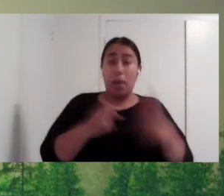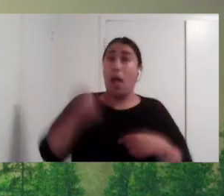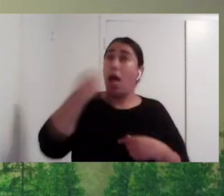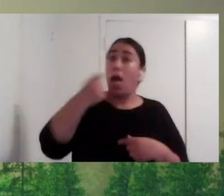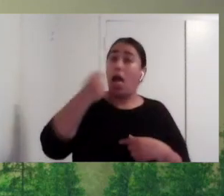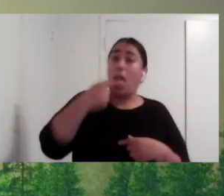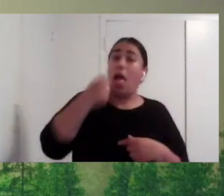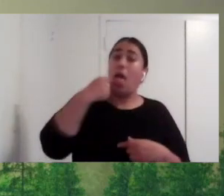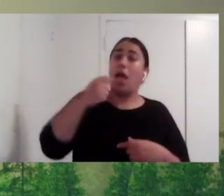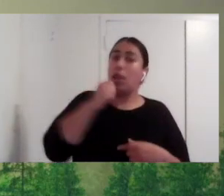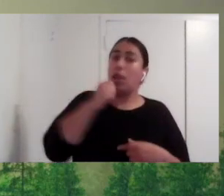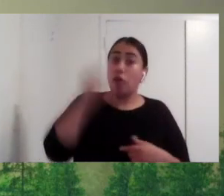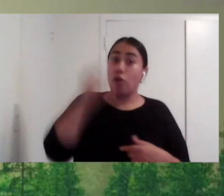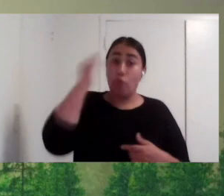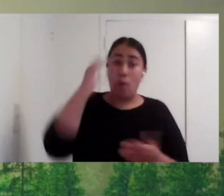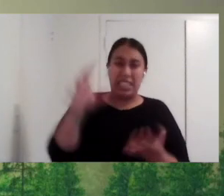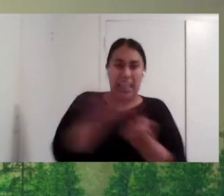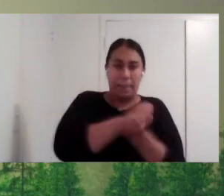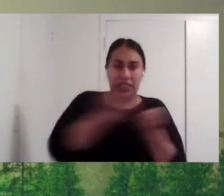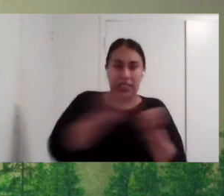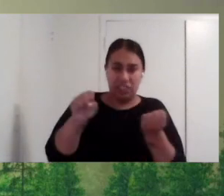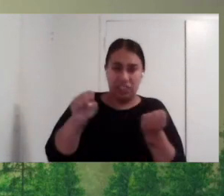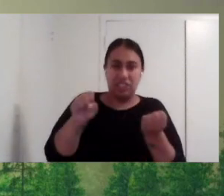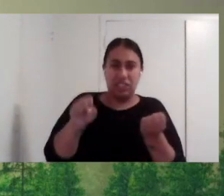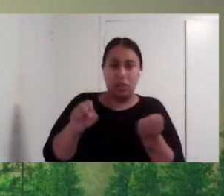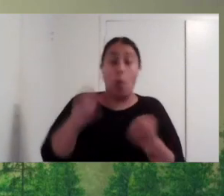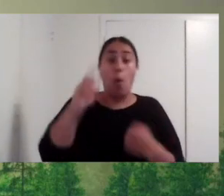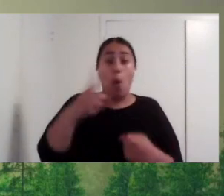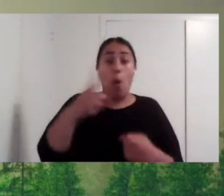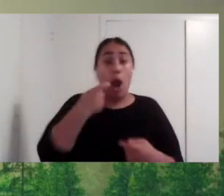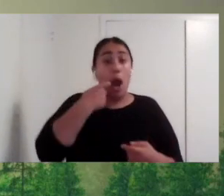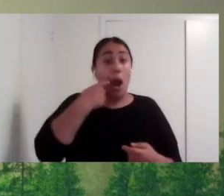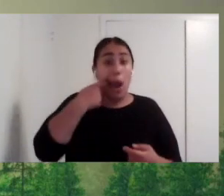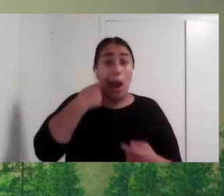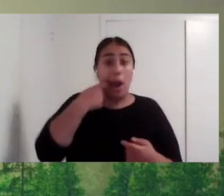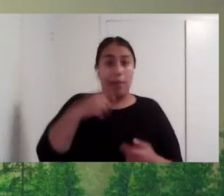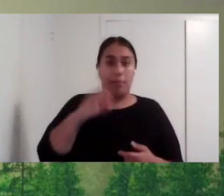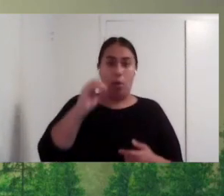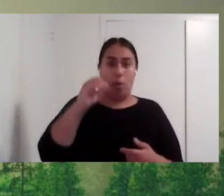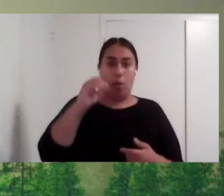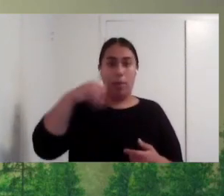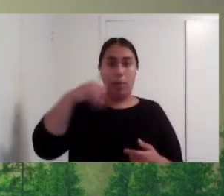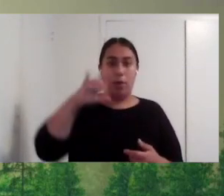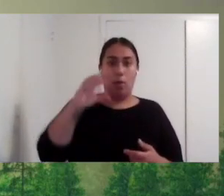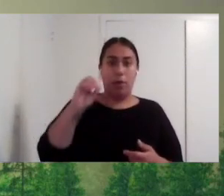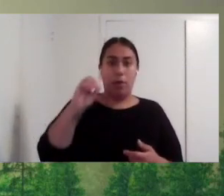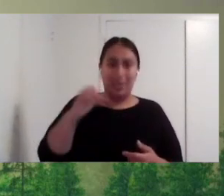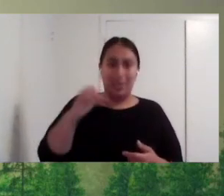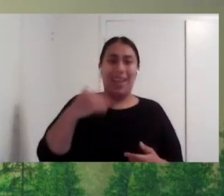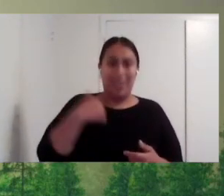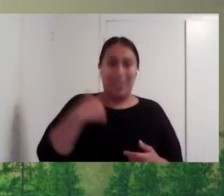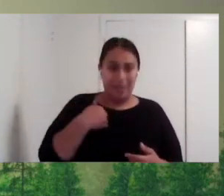new design therapies that show pretty good results. And again, they're able to control the progression of the disease quite